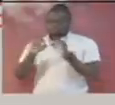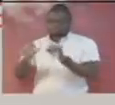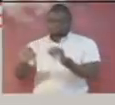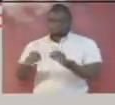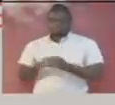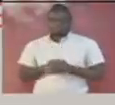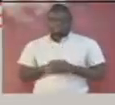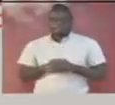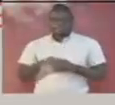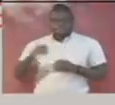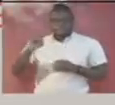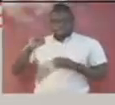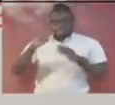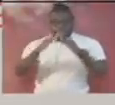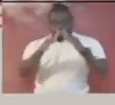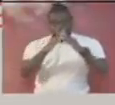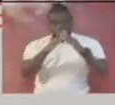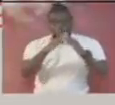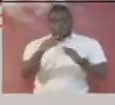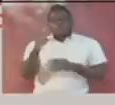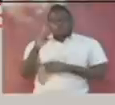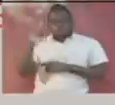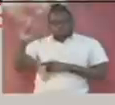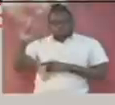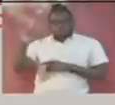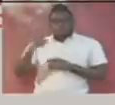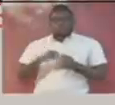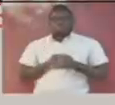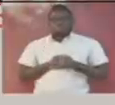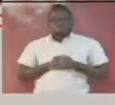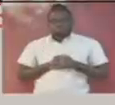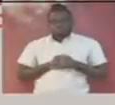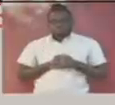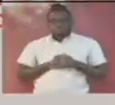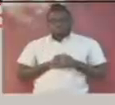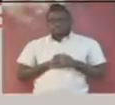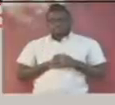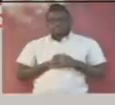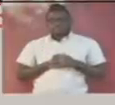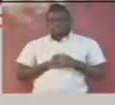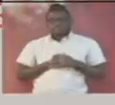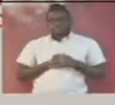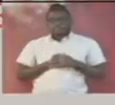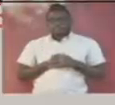George, 1. Scarborough General Hospital, Signal Hill, none.